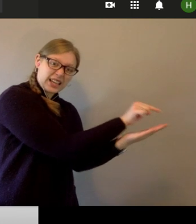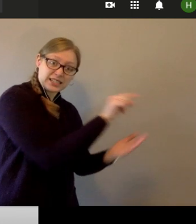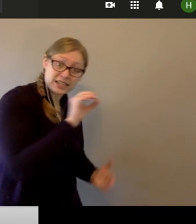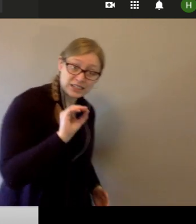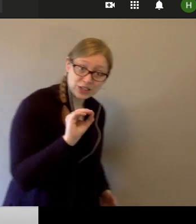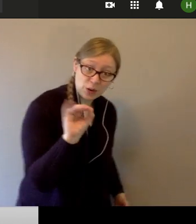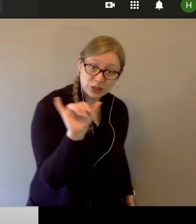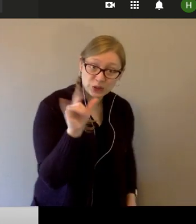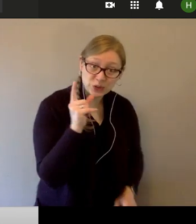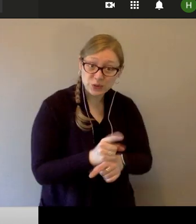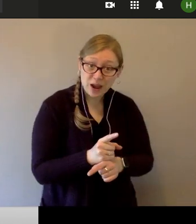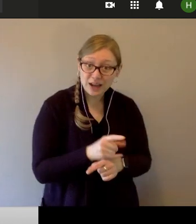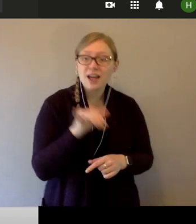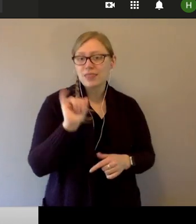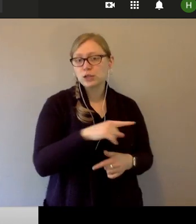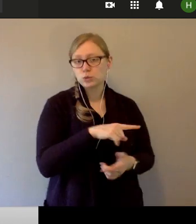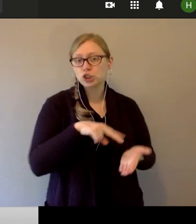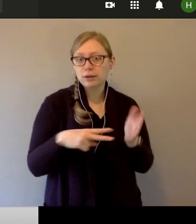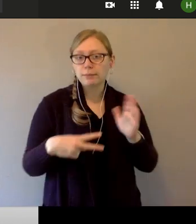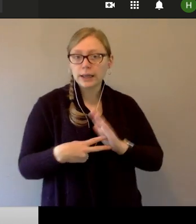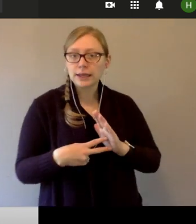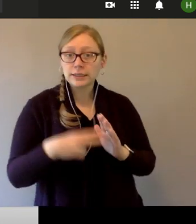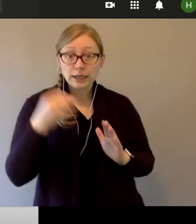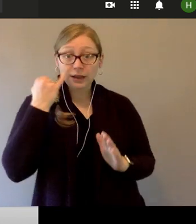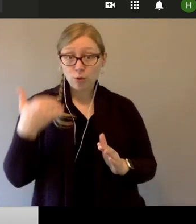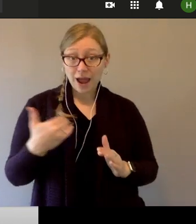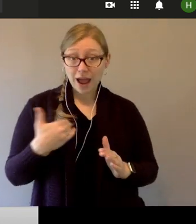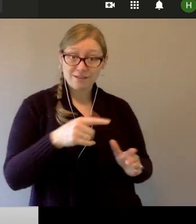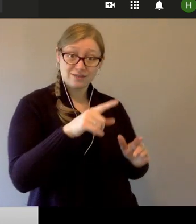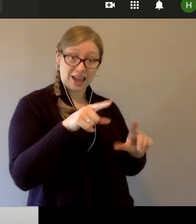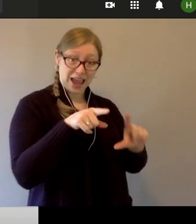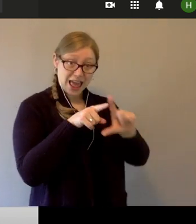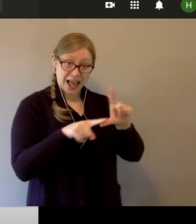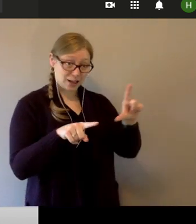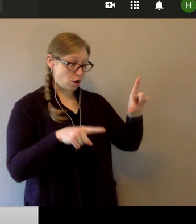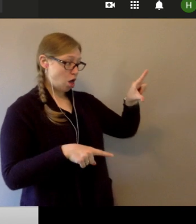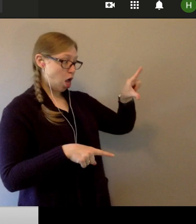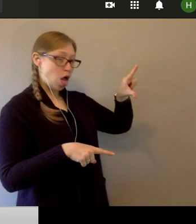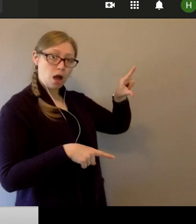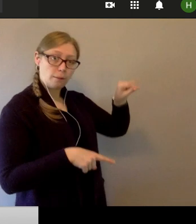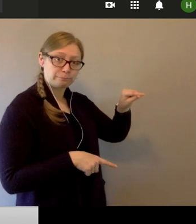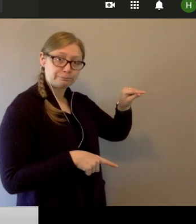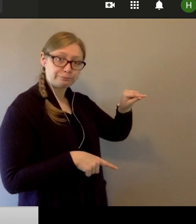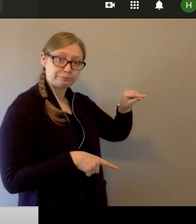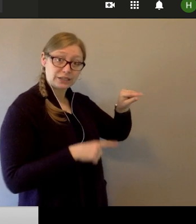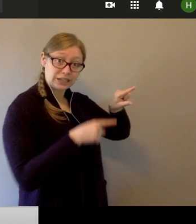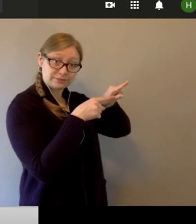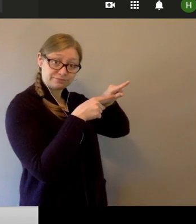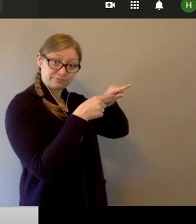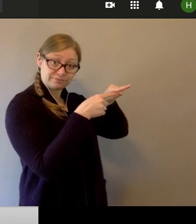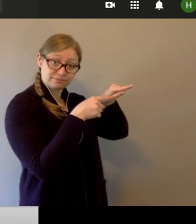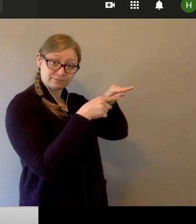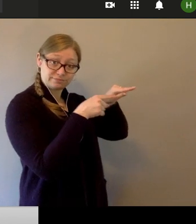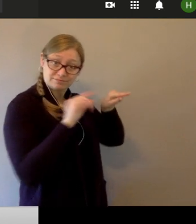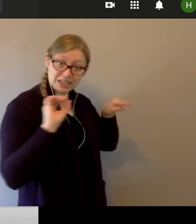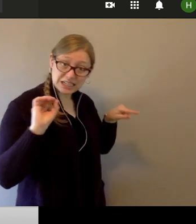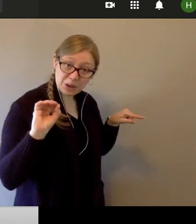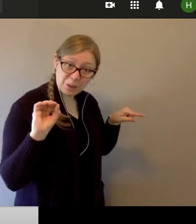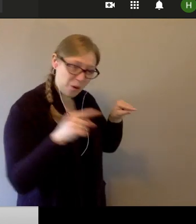that, if you have a angle with 0 degrees, that there's no vertical distance. And so